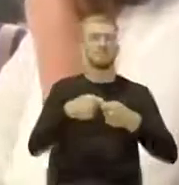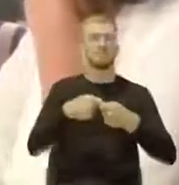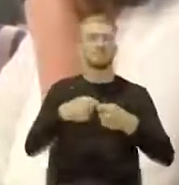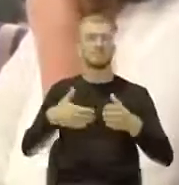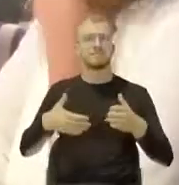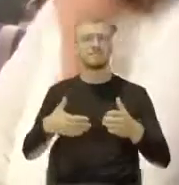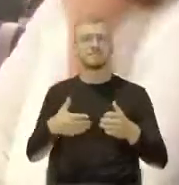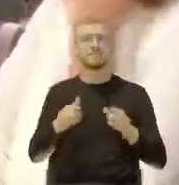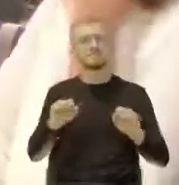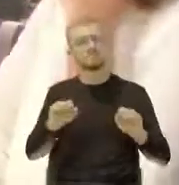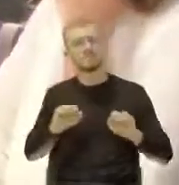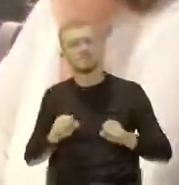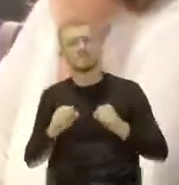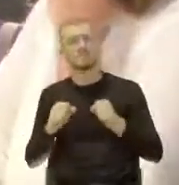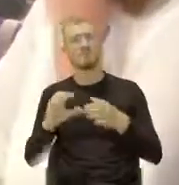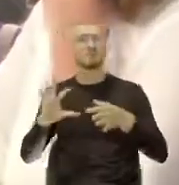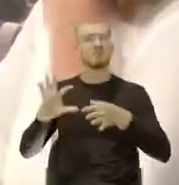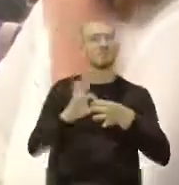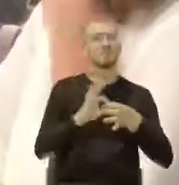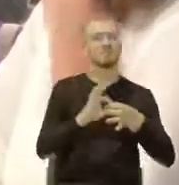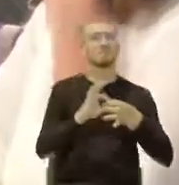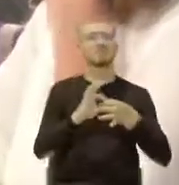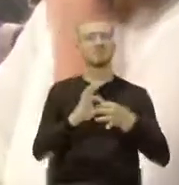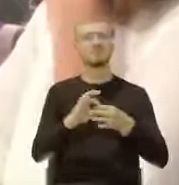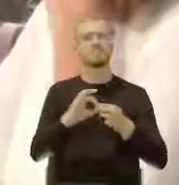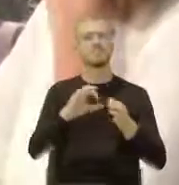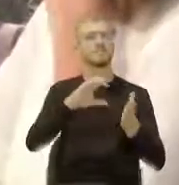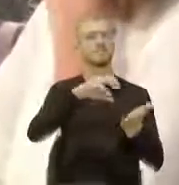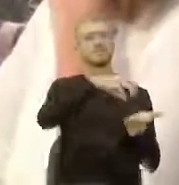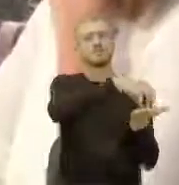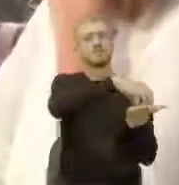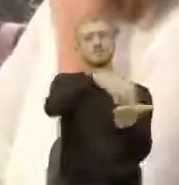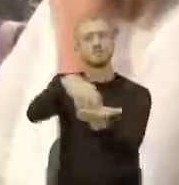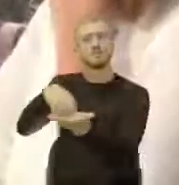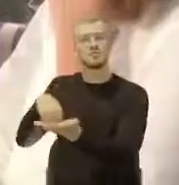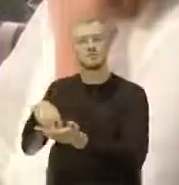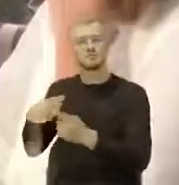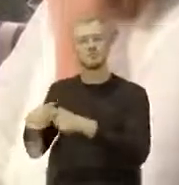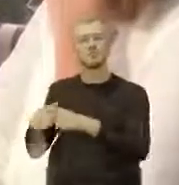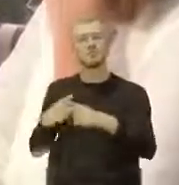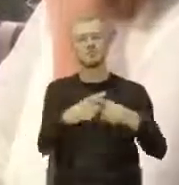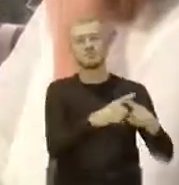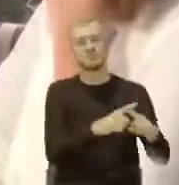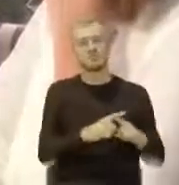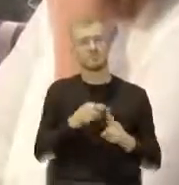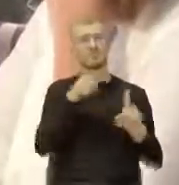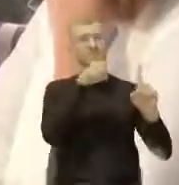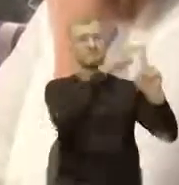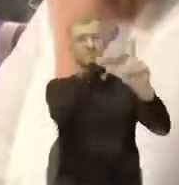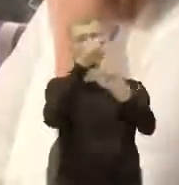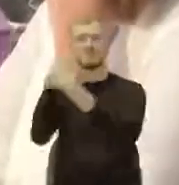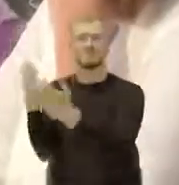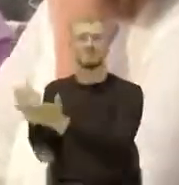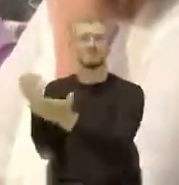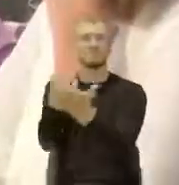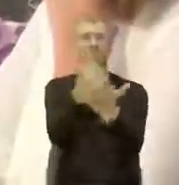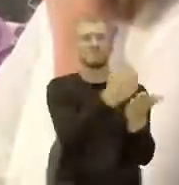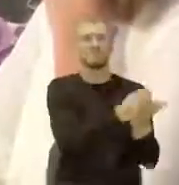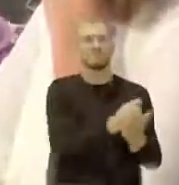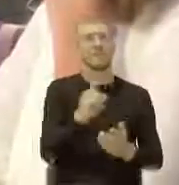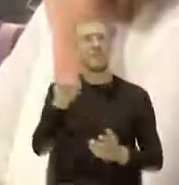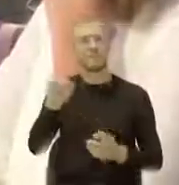unite regional, local governments and civil society in regional, in metropolitan regions, not